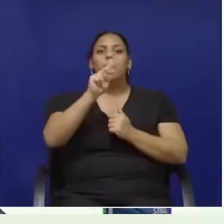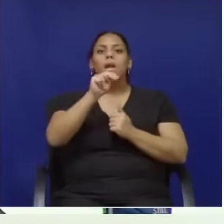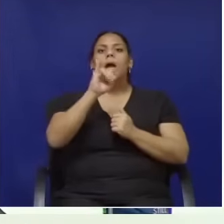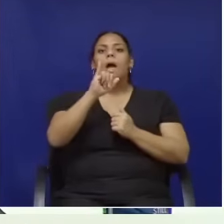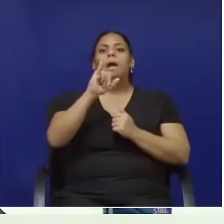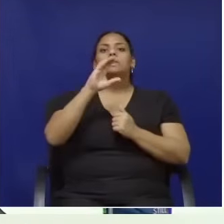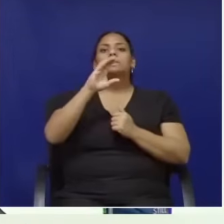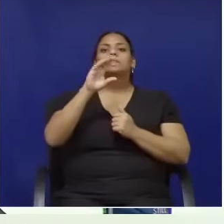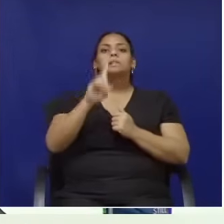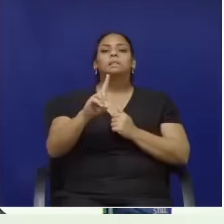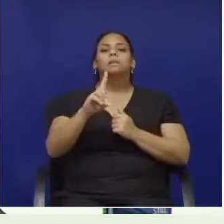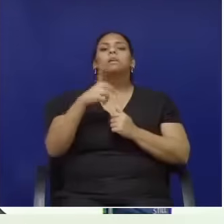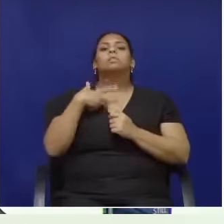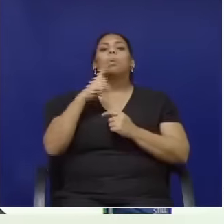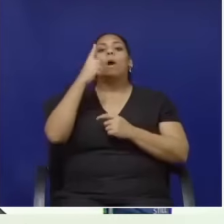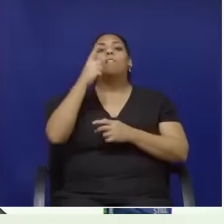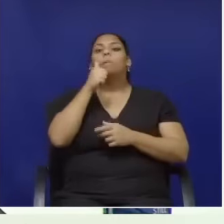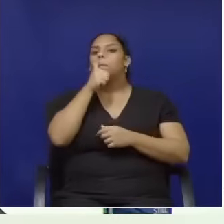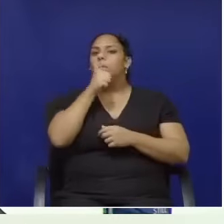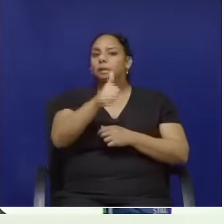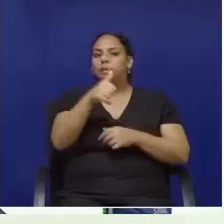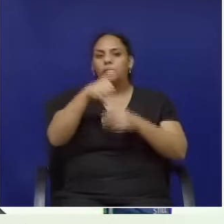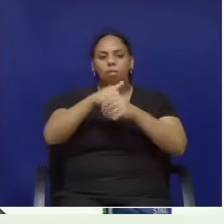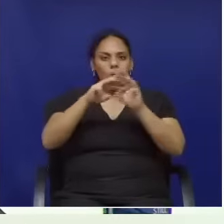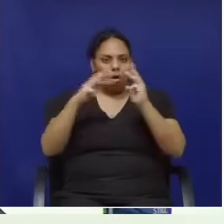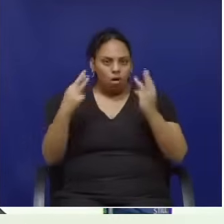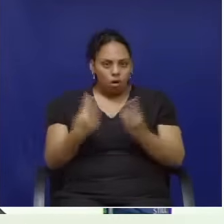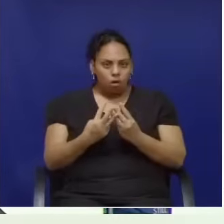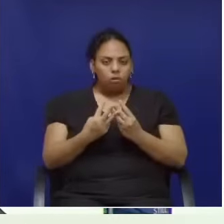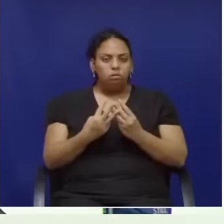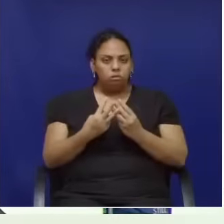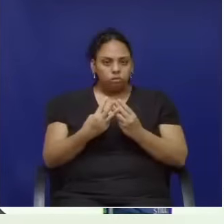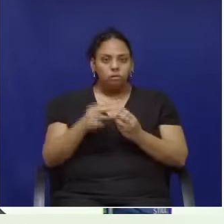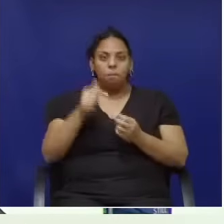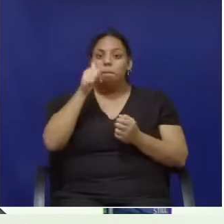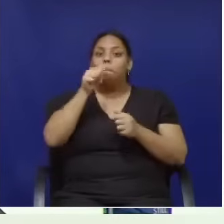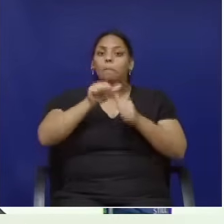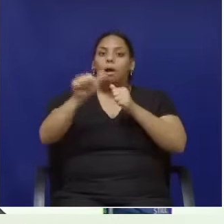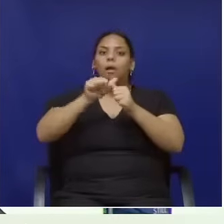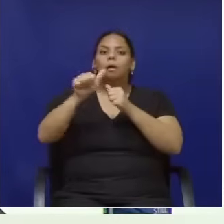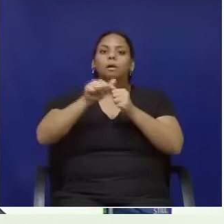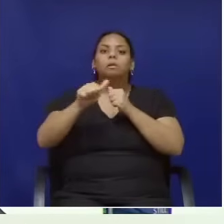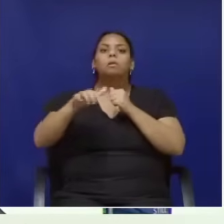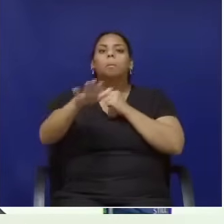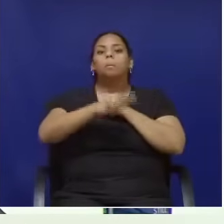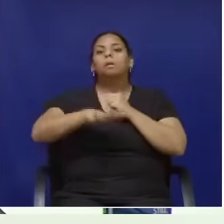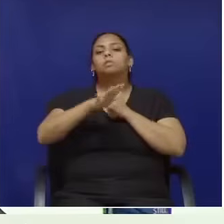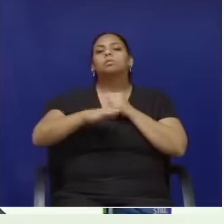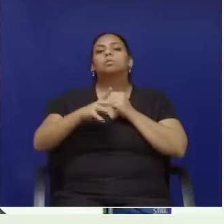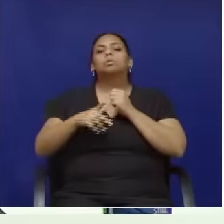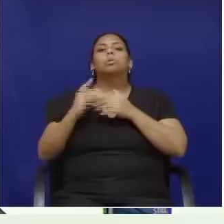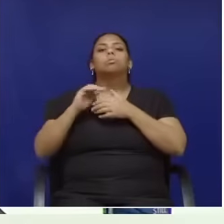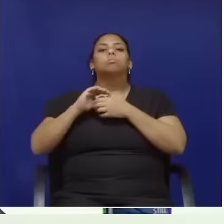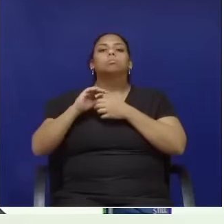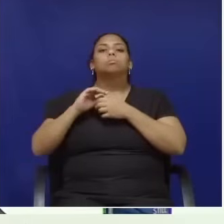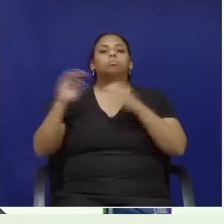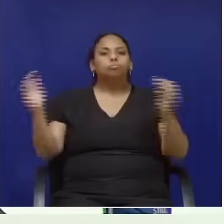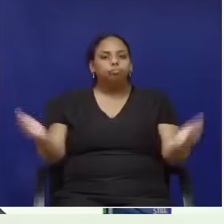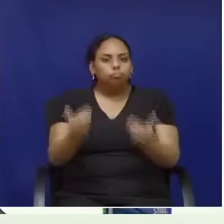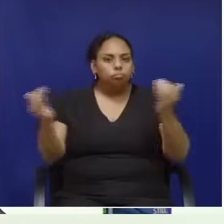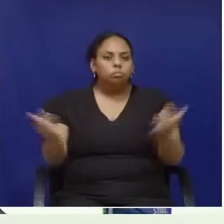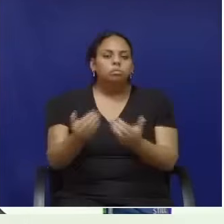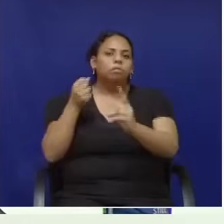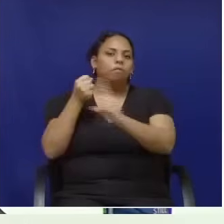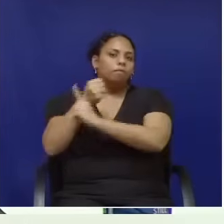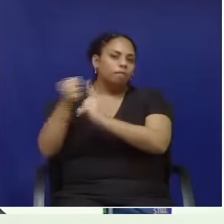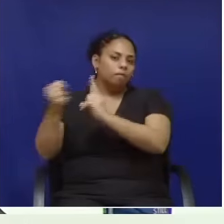is one of the best in the world. It is better placed to support efforts to fight against Ebola